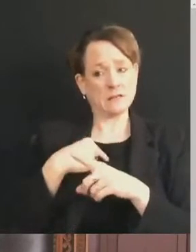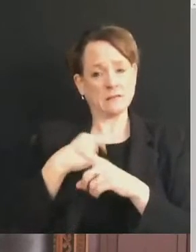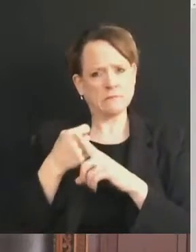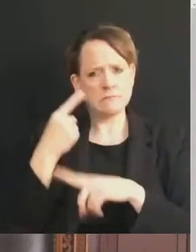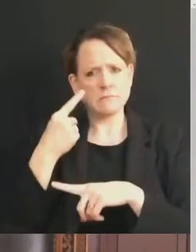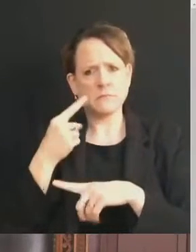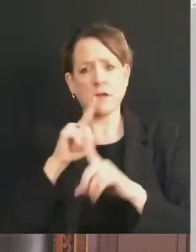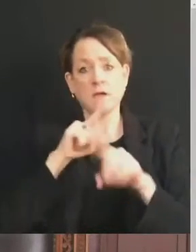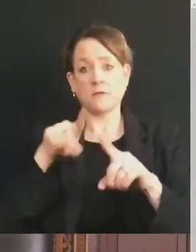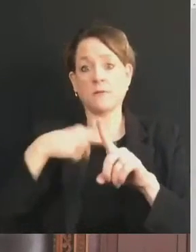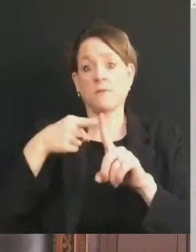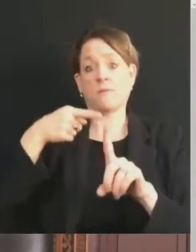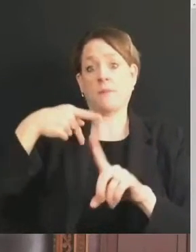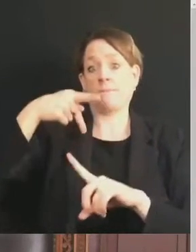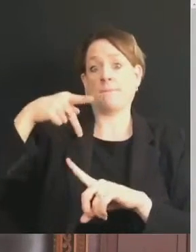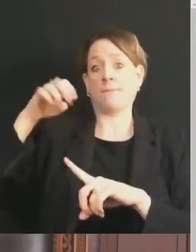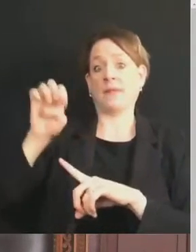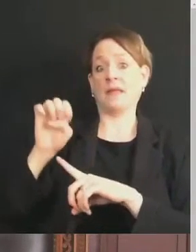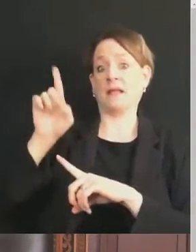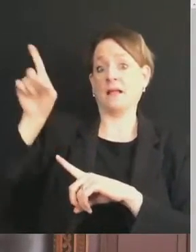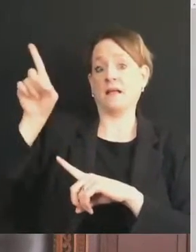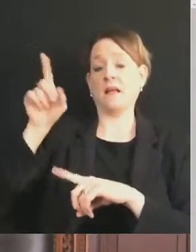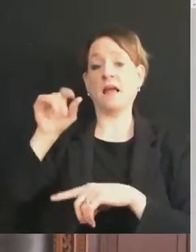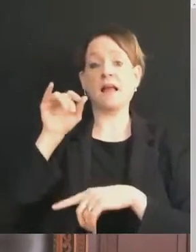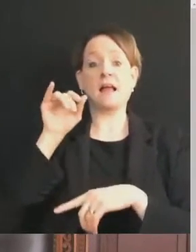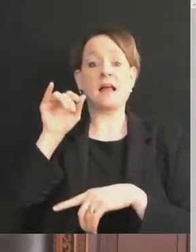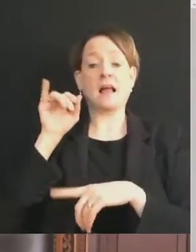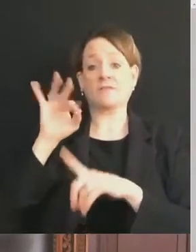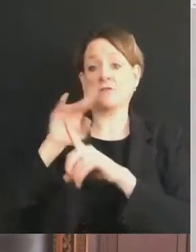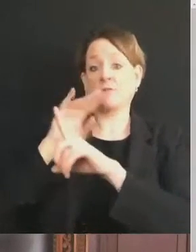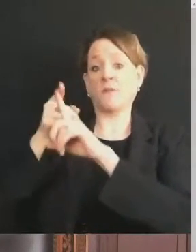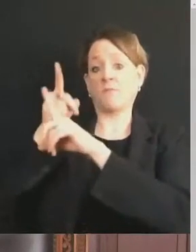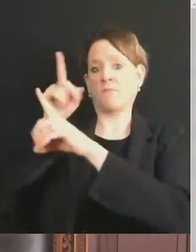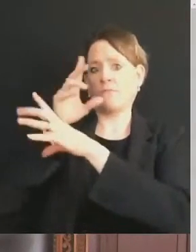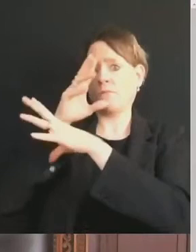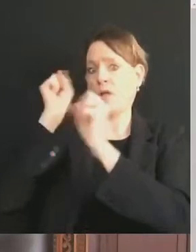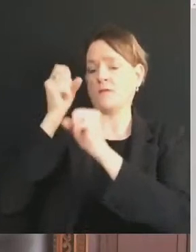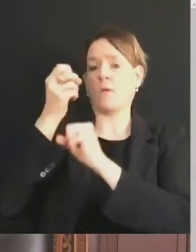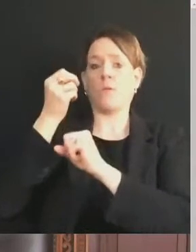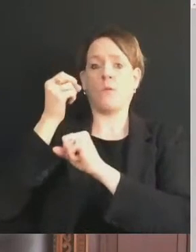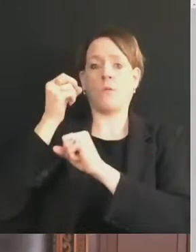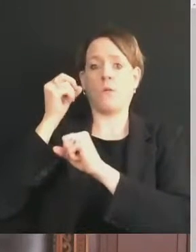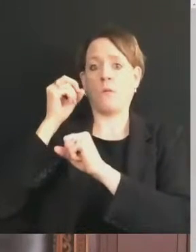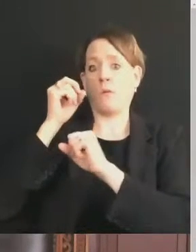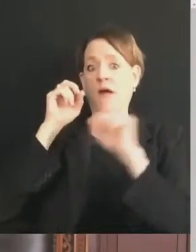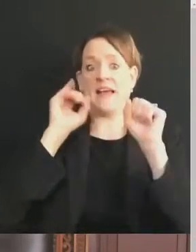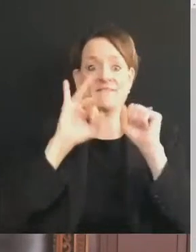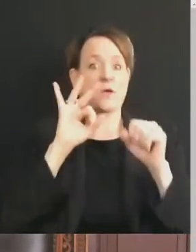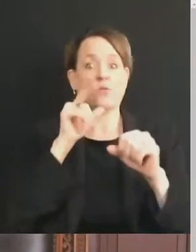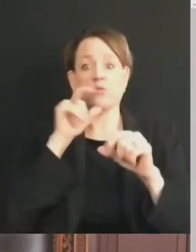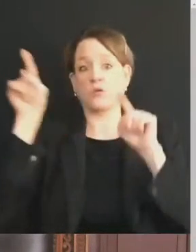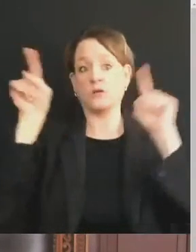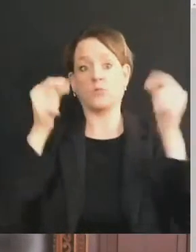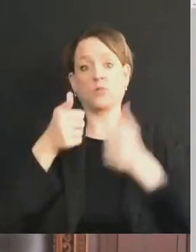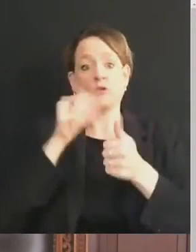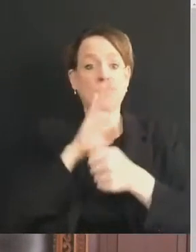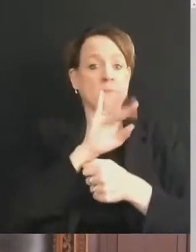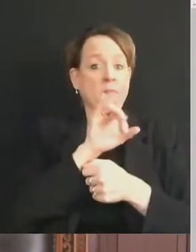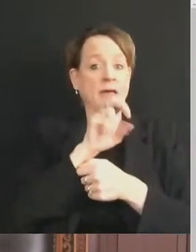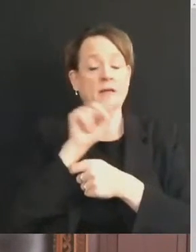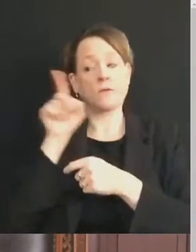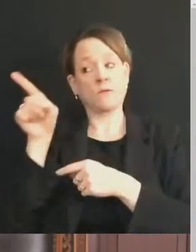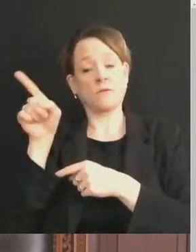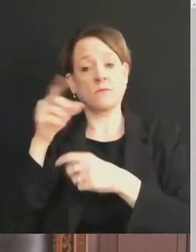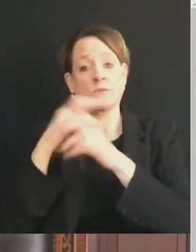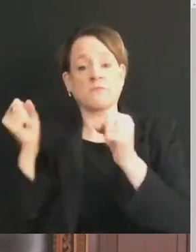wins is some kind of determining factor on that, I believe that the president or